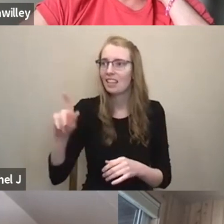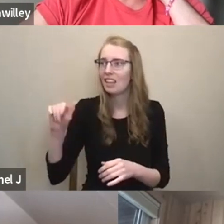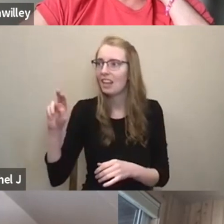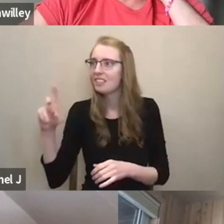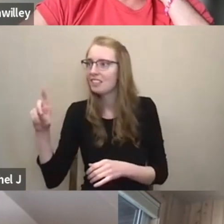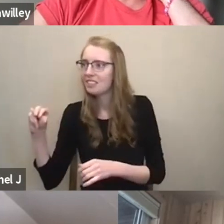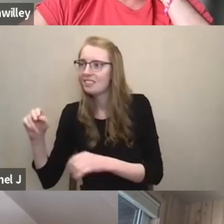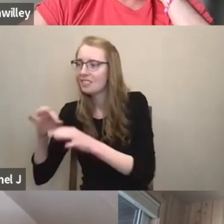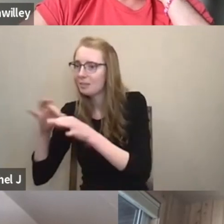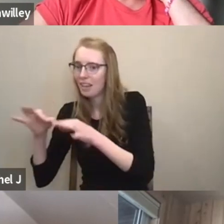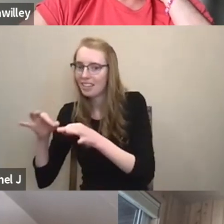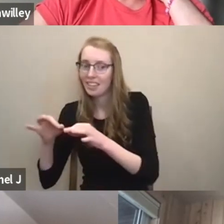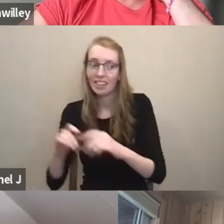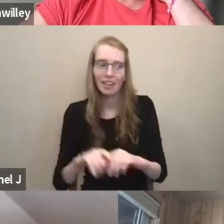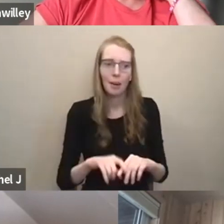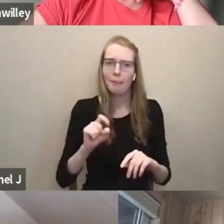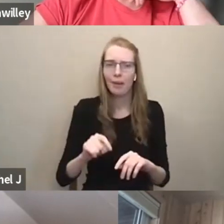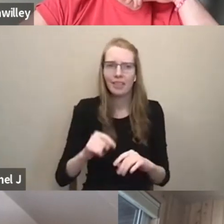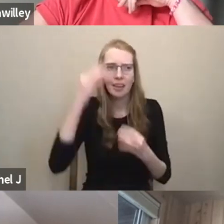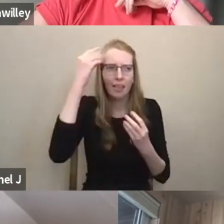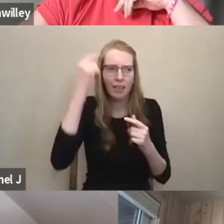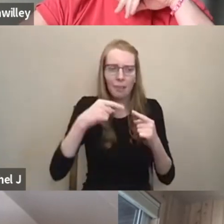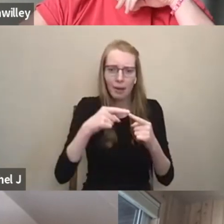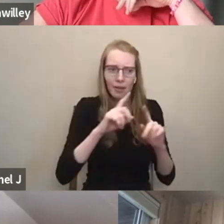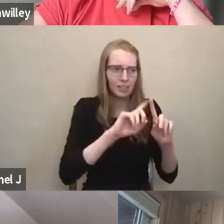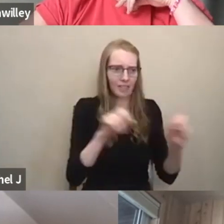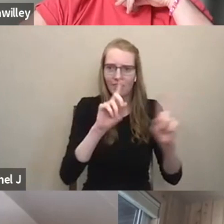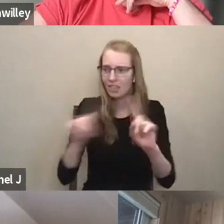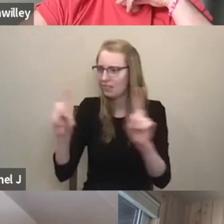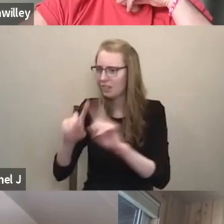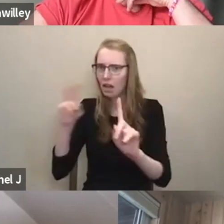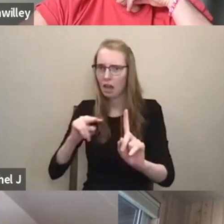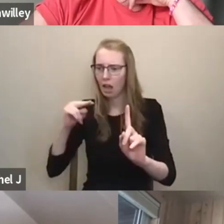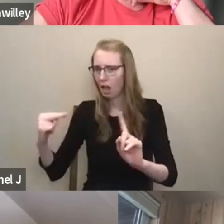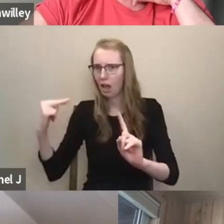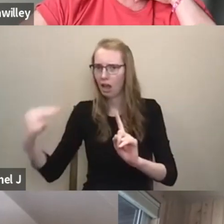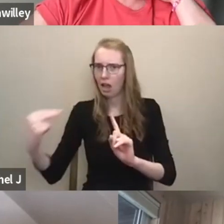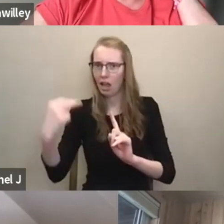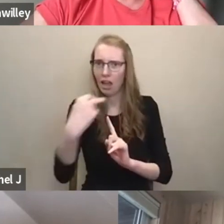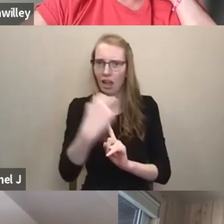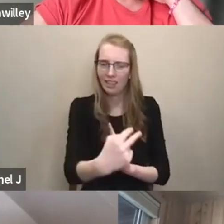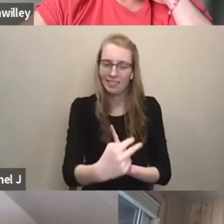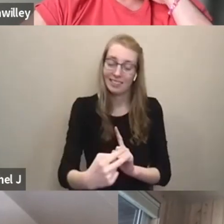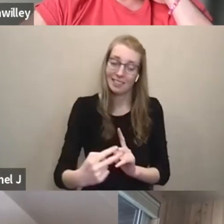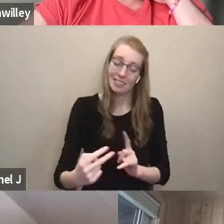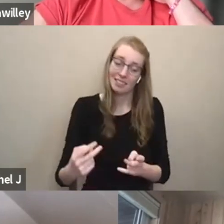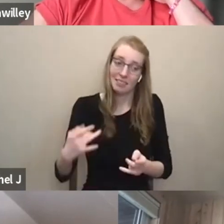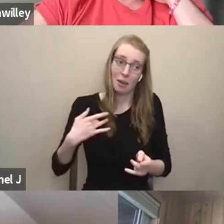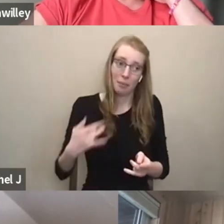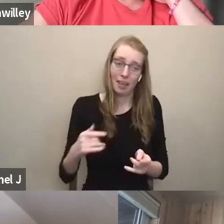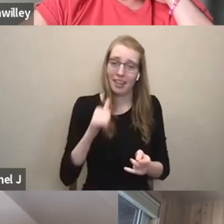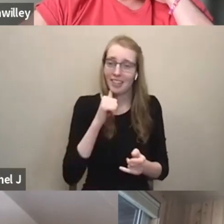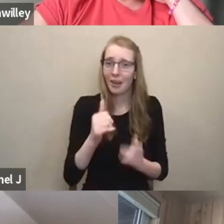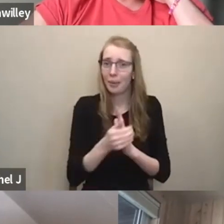the best we can articulate is good, but sometimes we're not good at it. Lots of times we're not good at it. The institution isn't good at